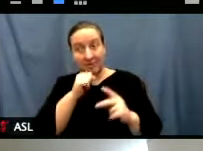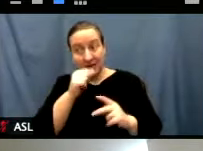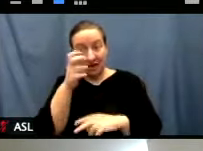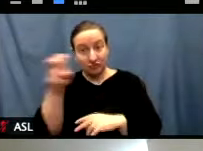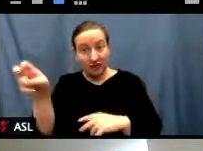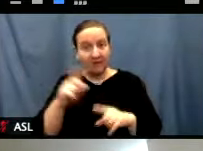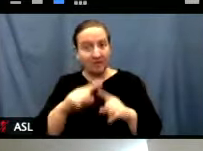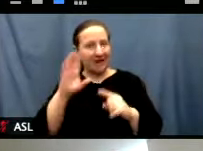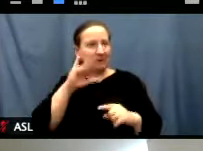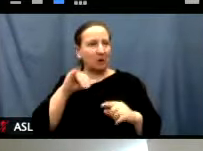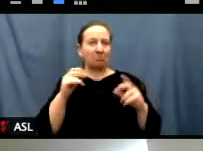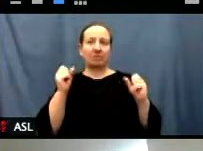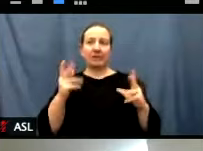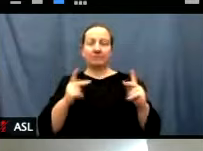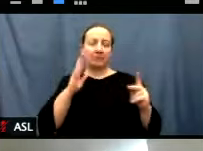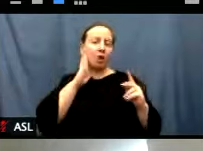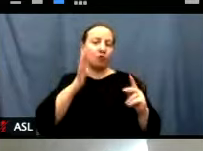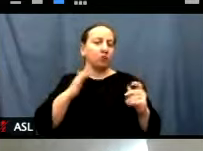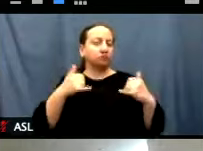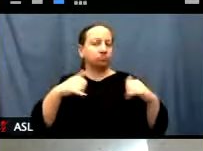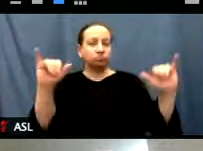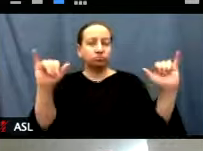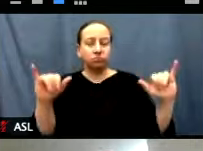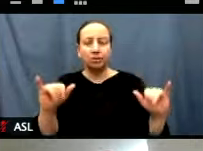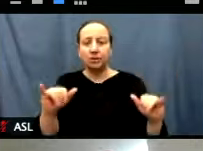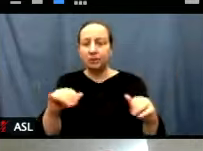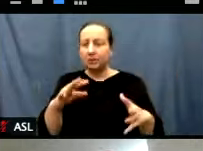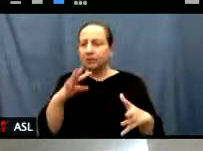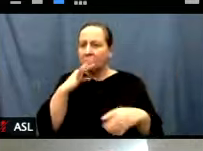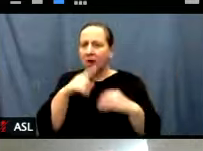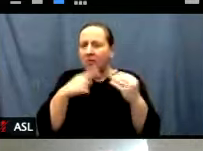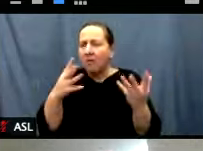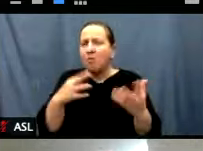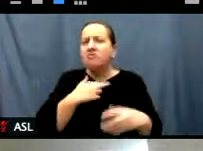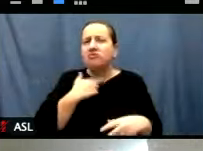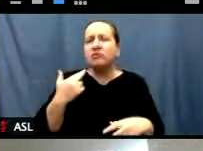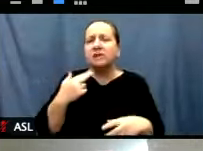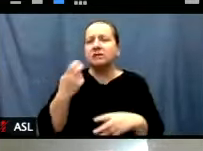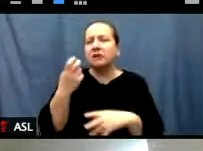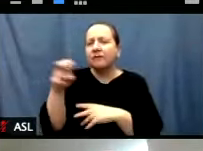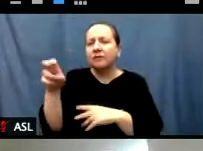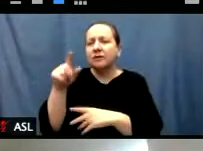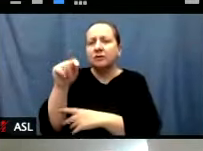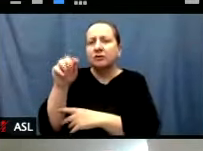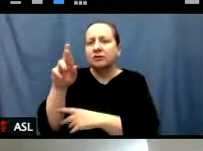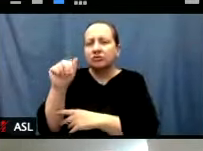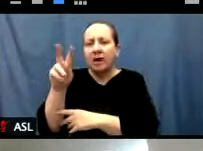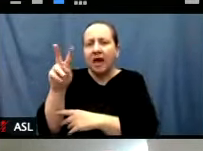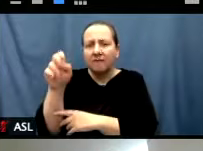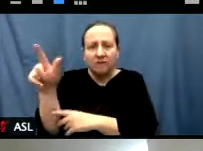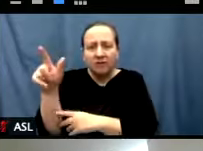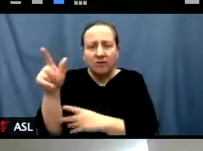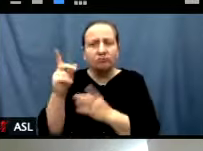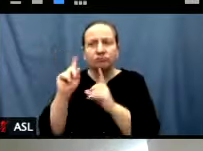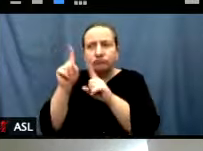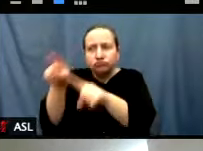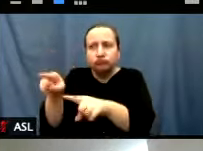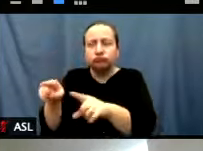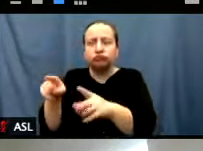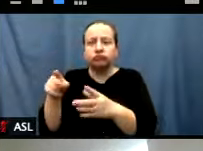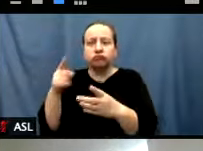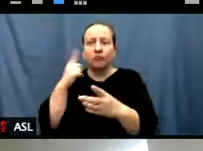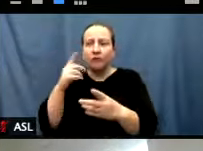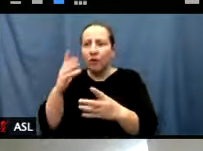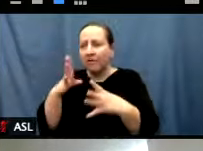assess or talk a little bit about the risks of travel, in particular to and through the